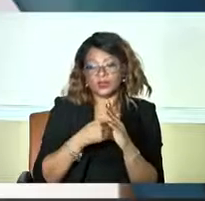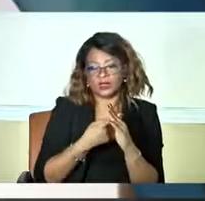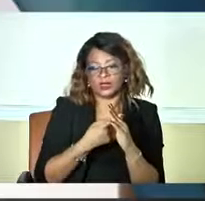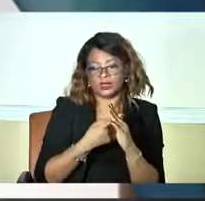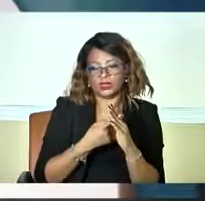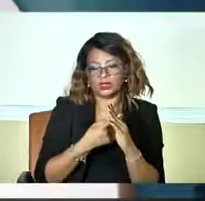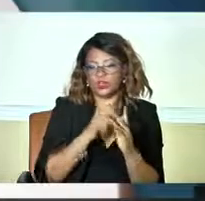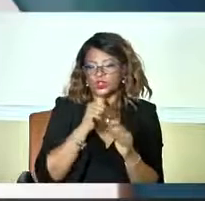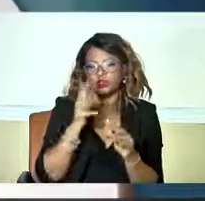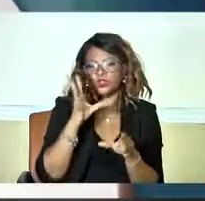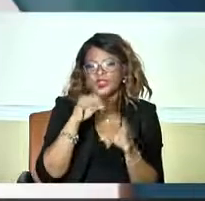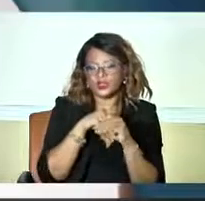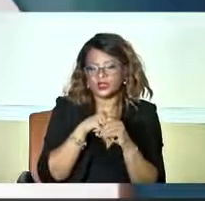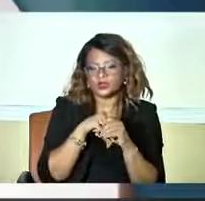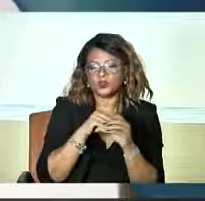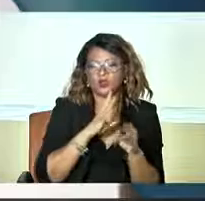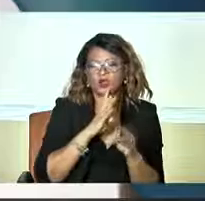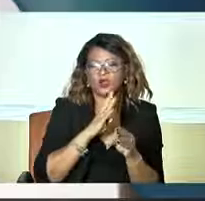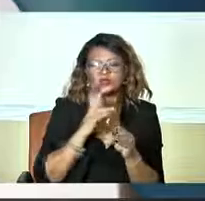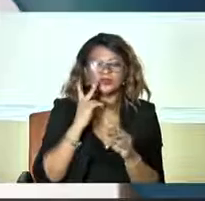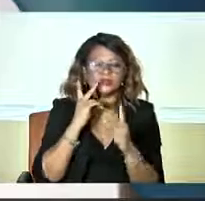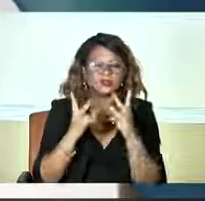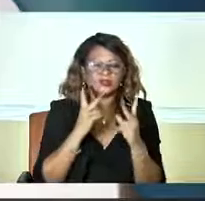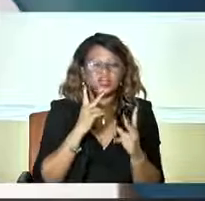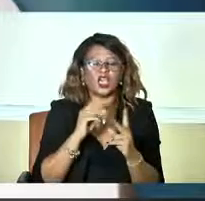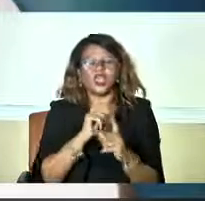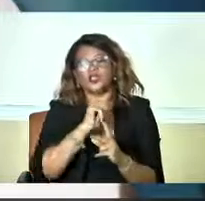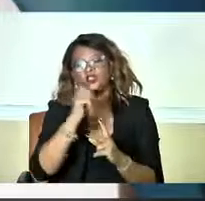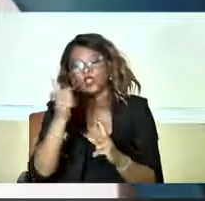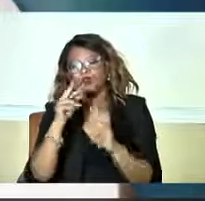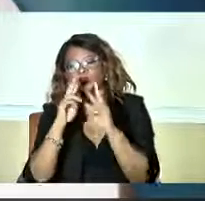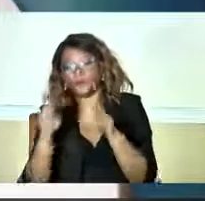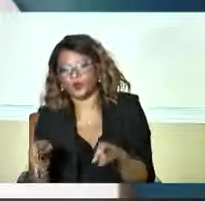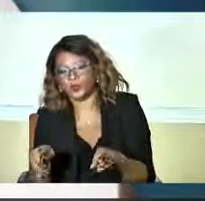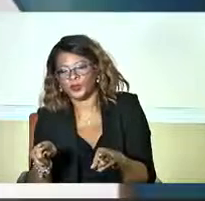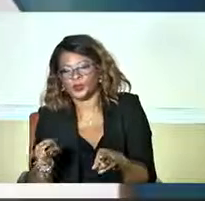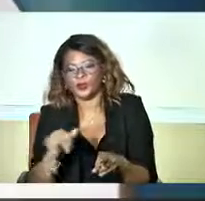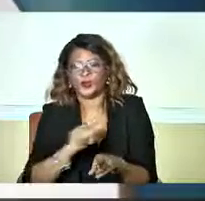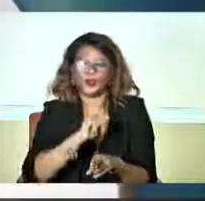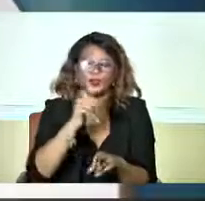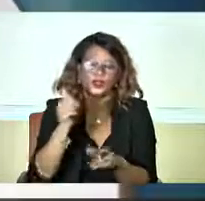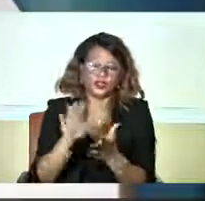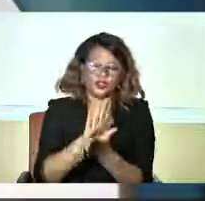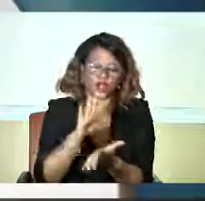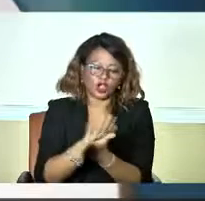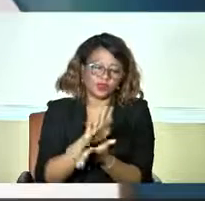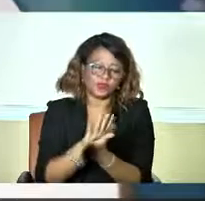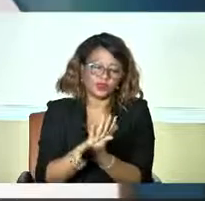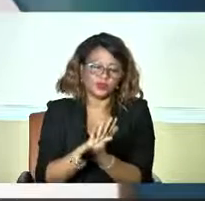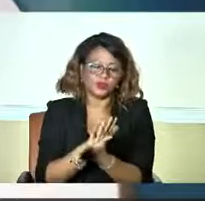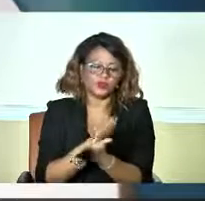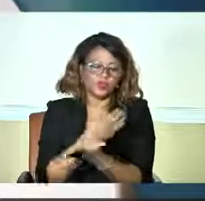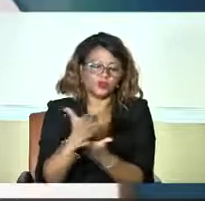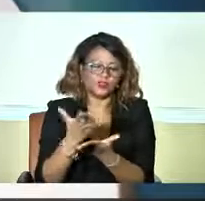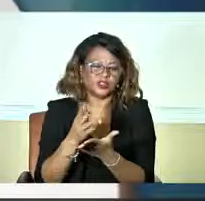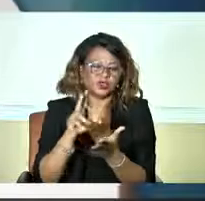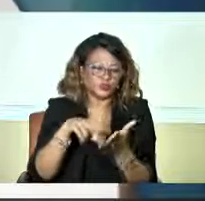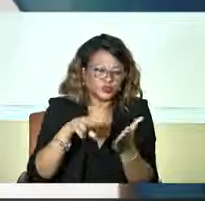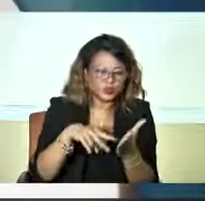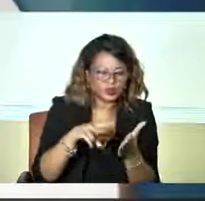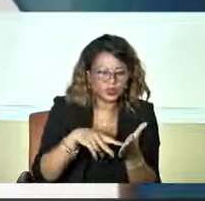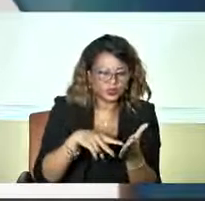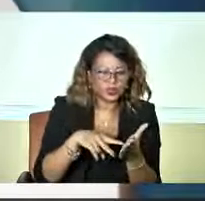just enter into talks to see another report or to see another document that everybody just